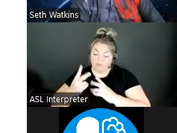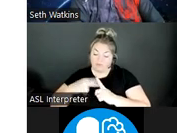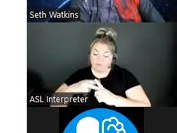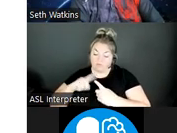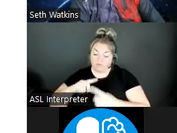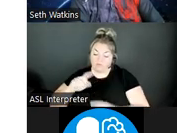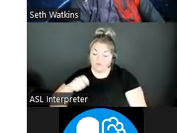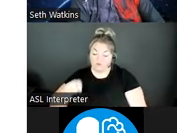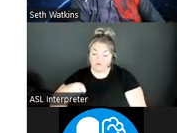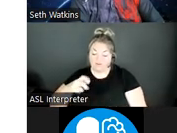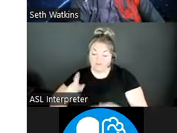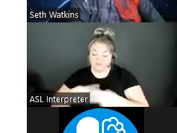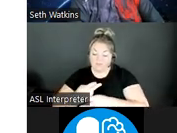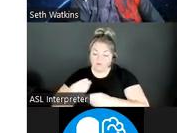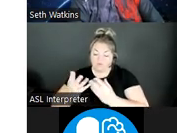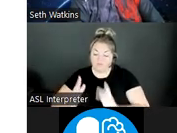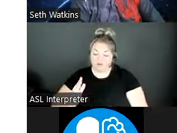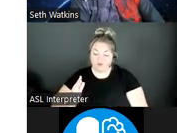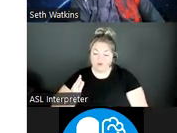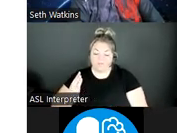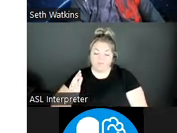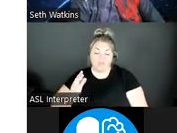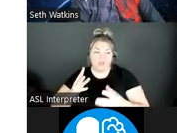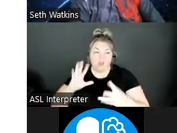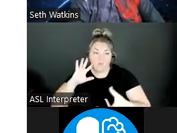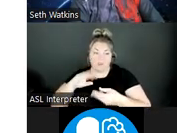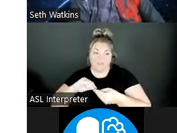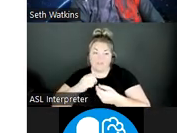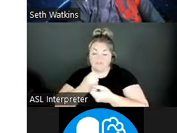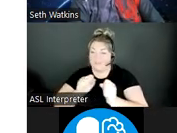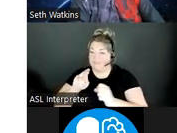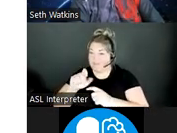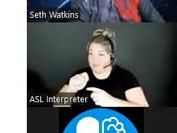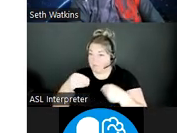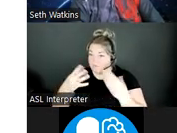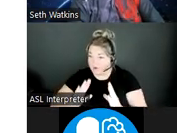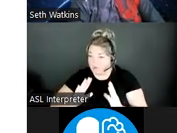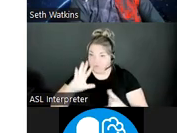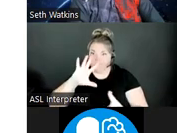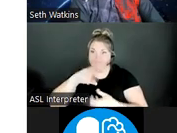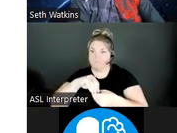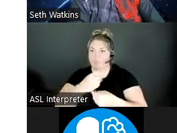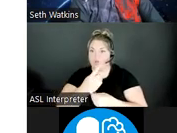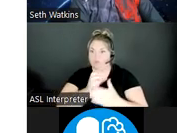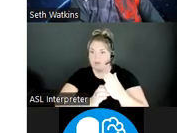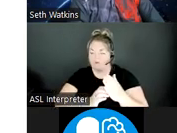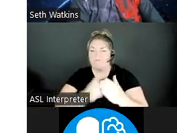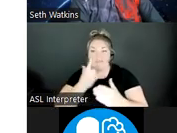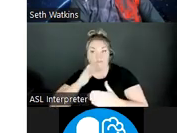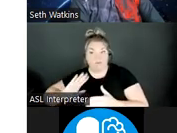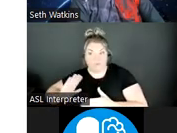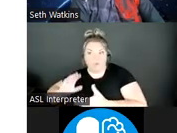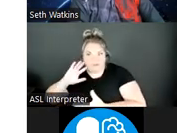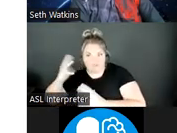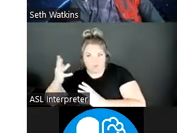of provider, comprehensive safety net providers, into a single chapter. There was some confusion there. And then also